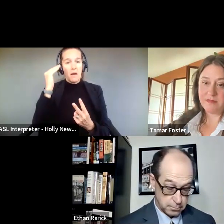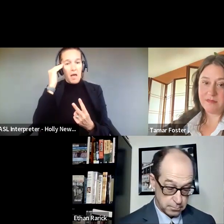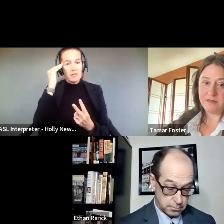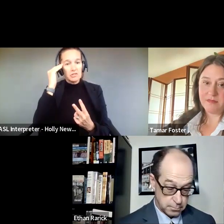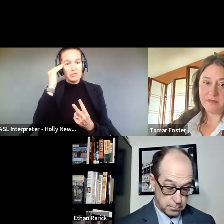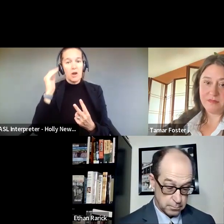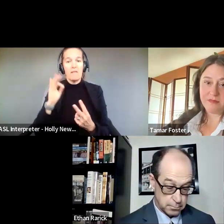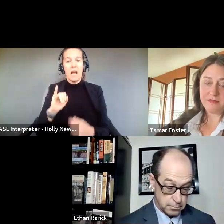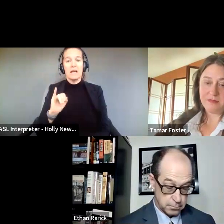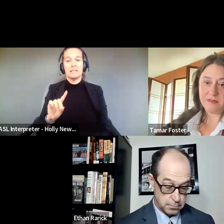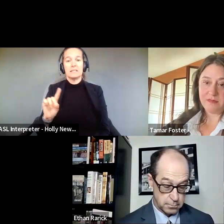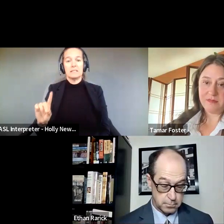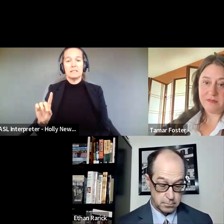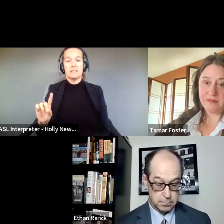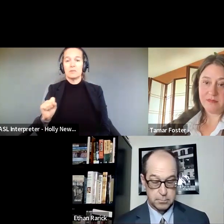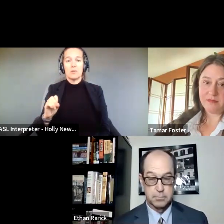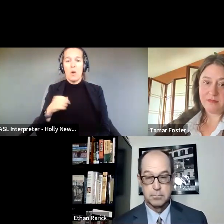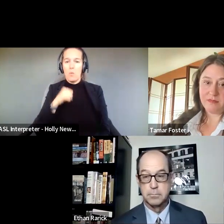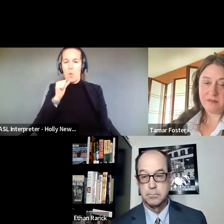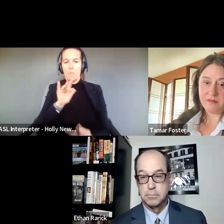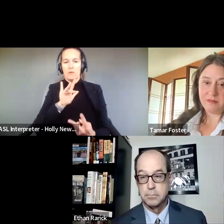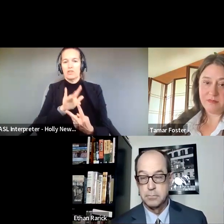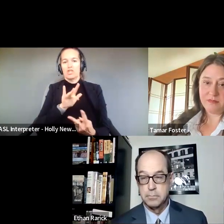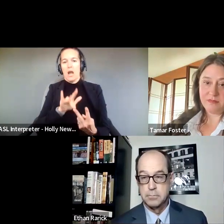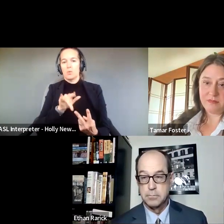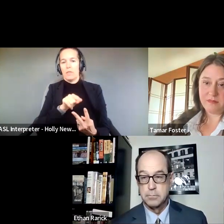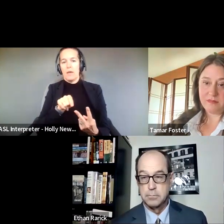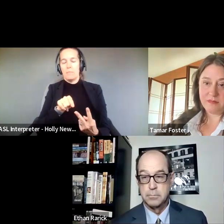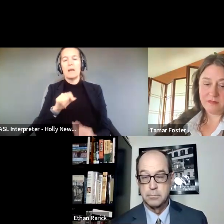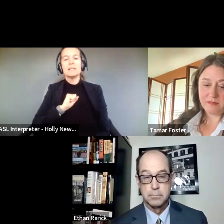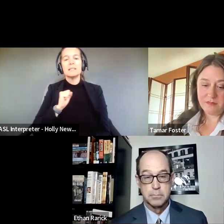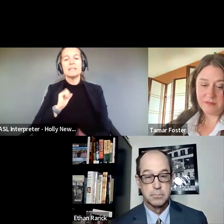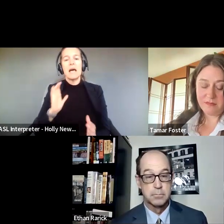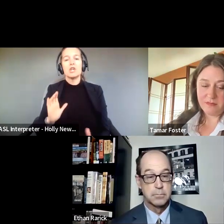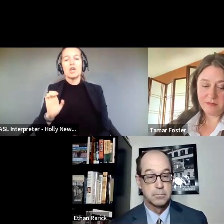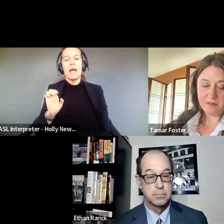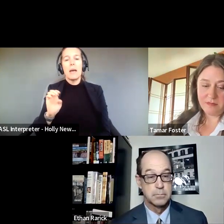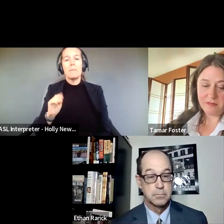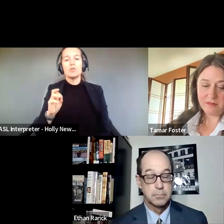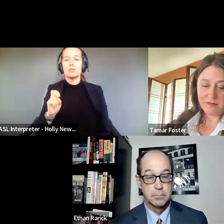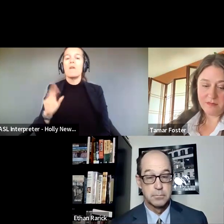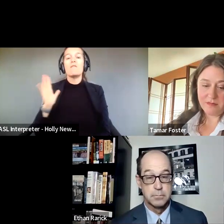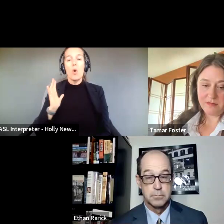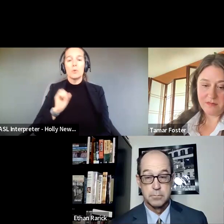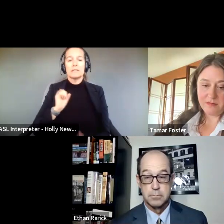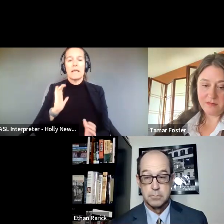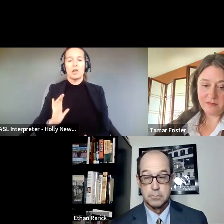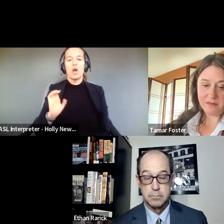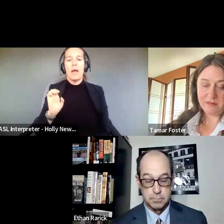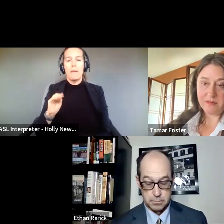in IDD, and so I will not be reaching out to them. Senator Emerson, former Senator Emerson, seems to